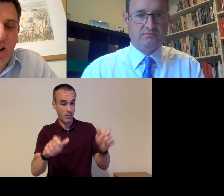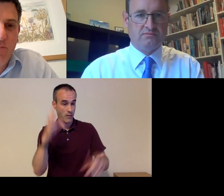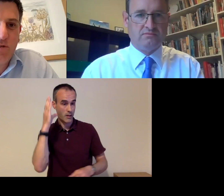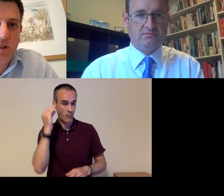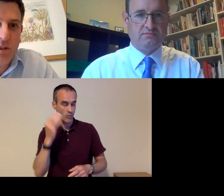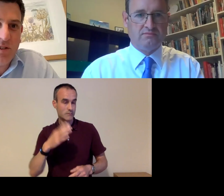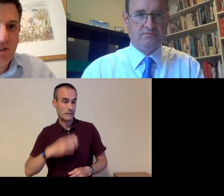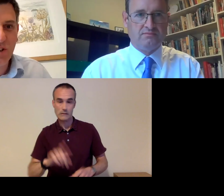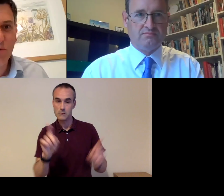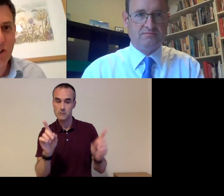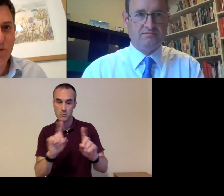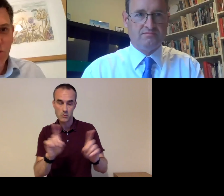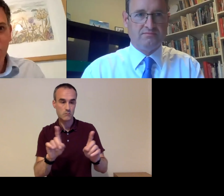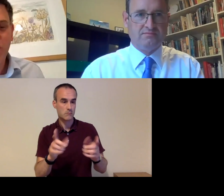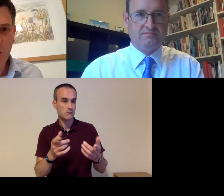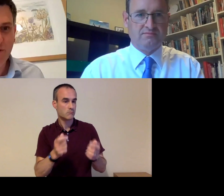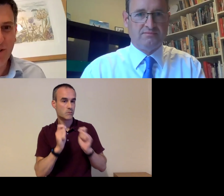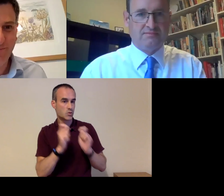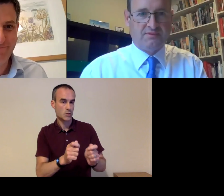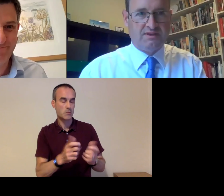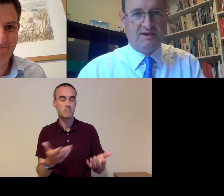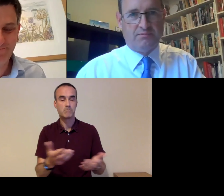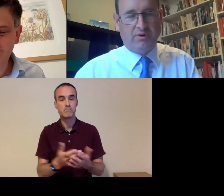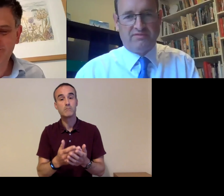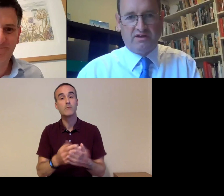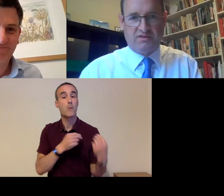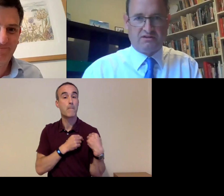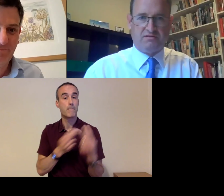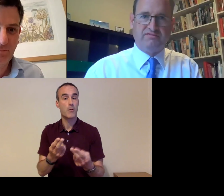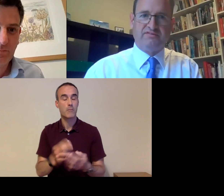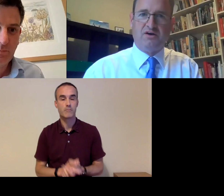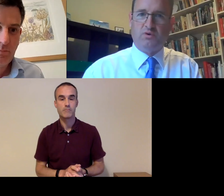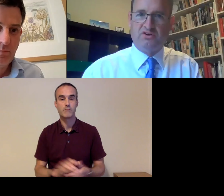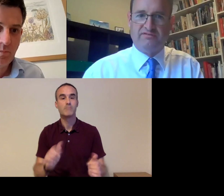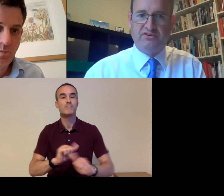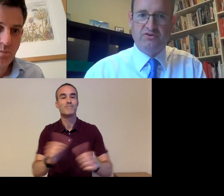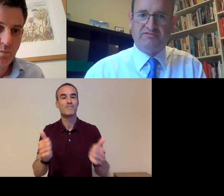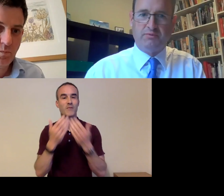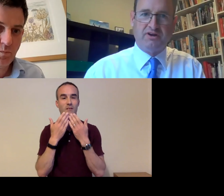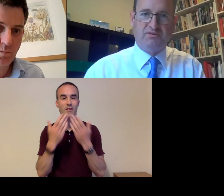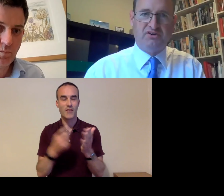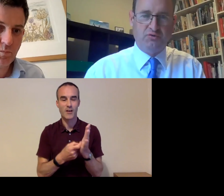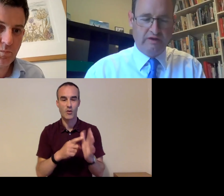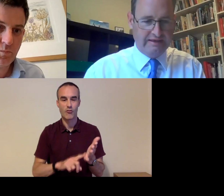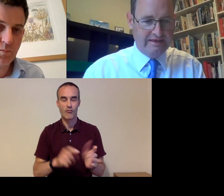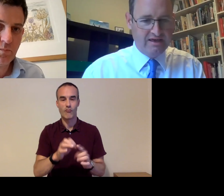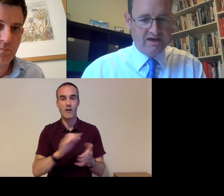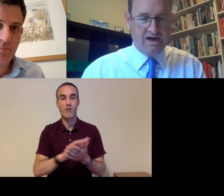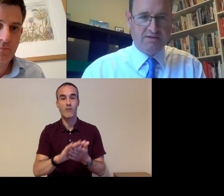of treatments. So Hugh, over to you. Yeah, brilliant. Thanks, Ralph. Well, good afternoon, everybody. I'm